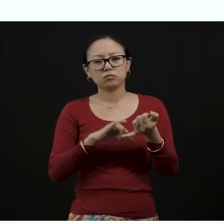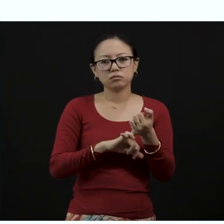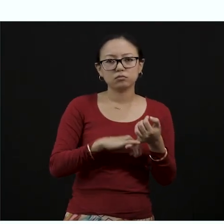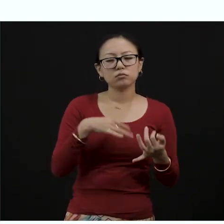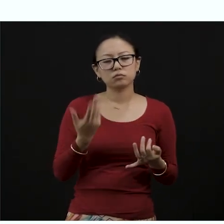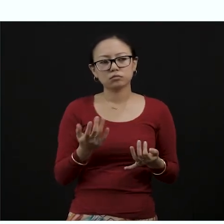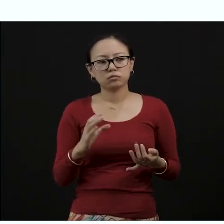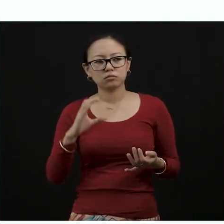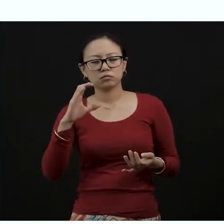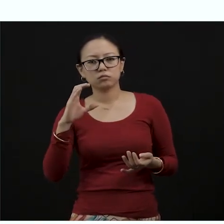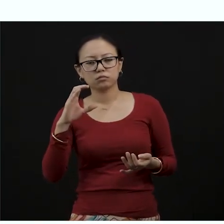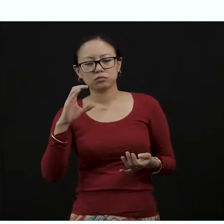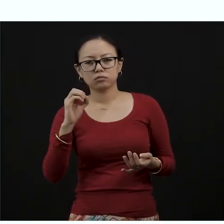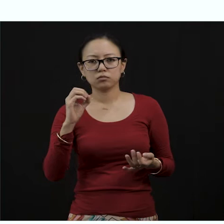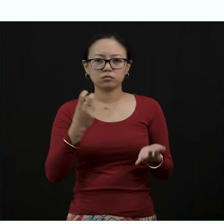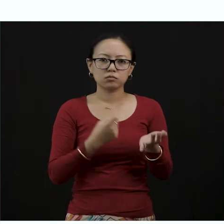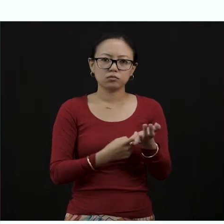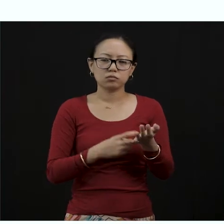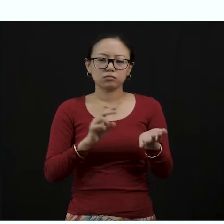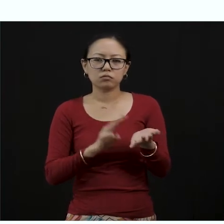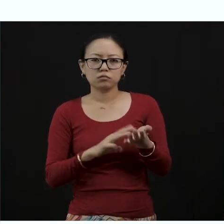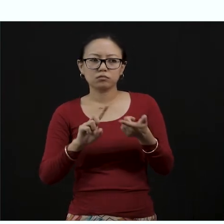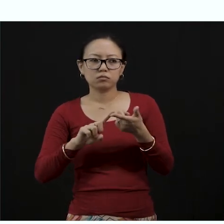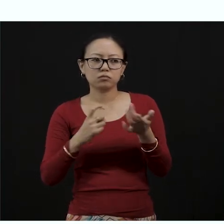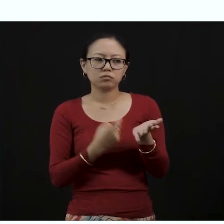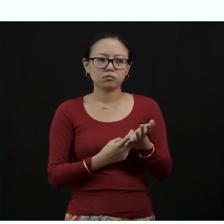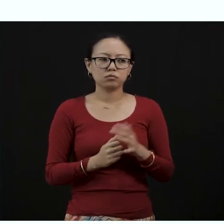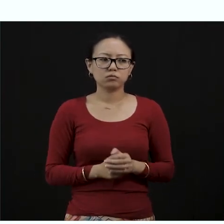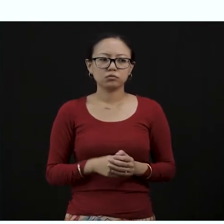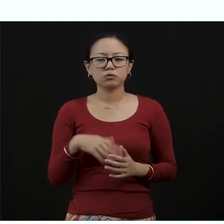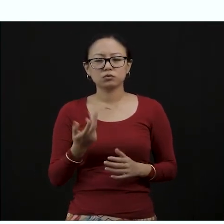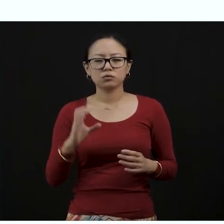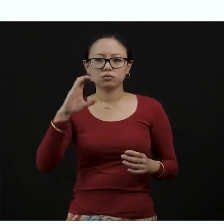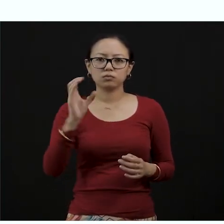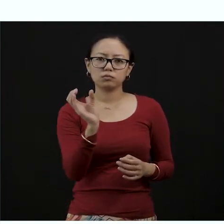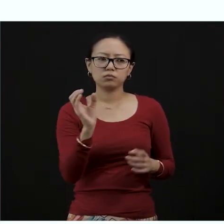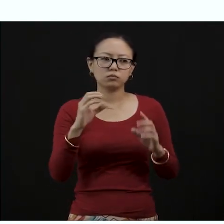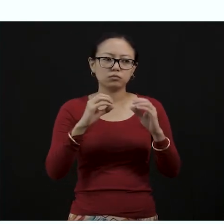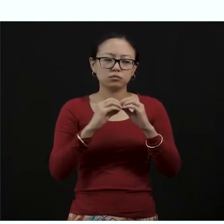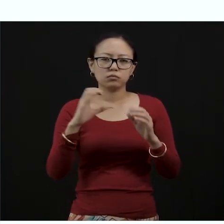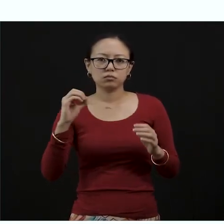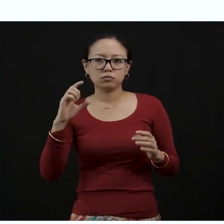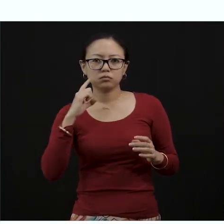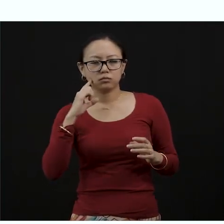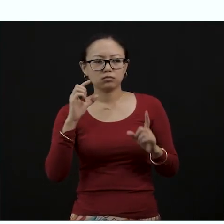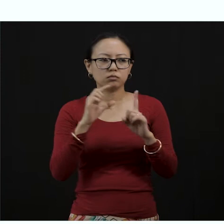faces, 12 edges, and 8 vertices.